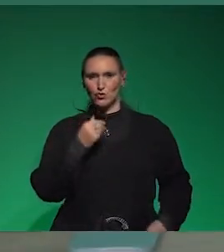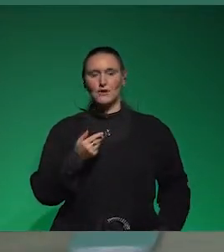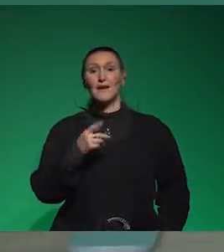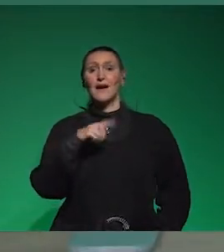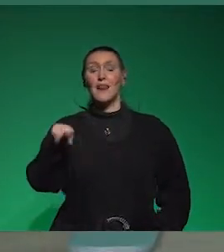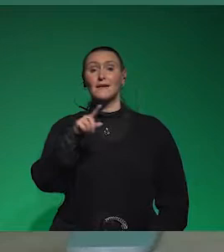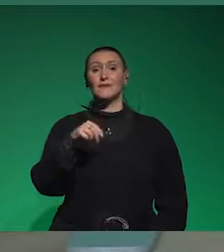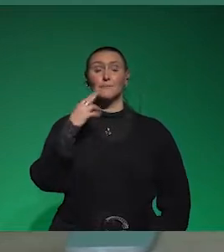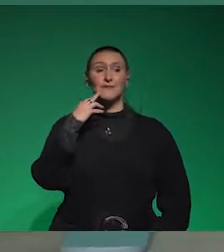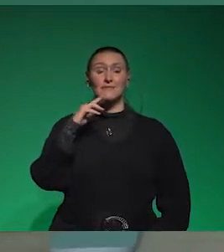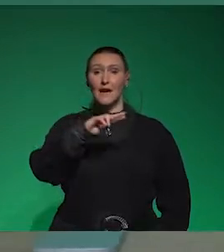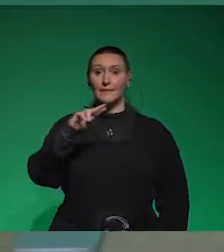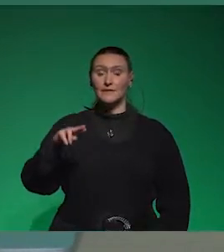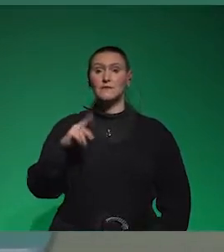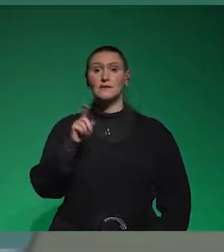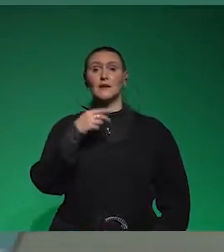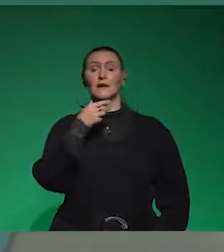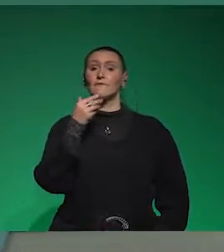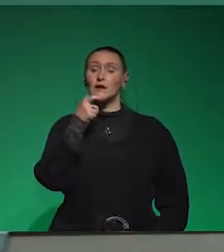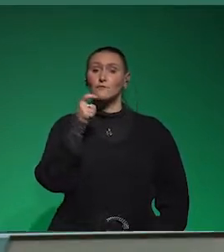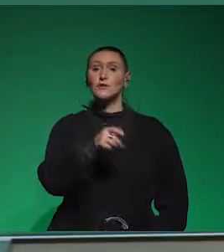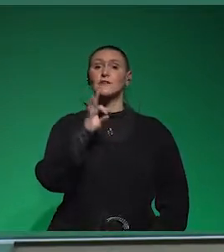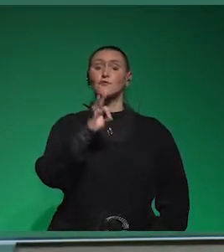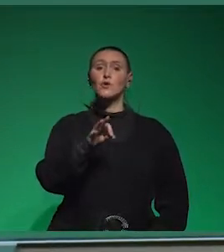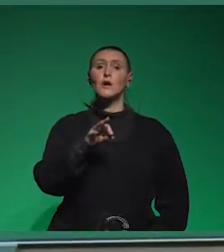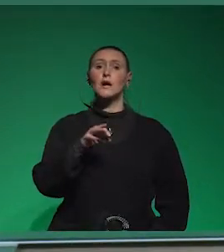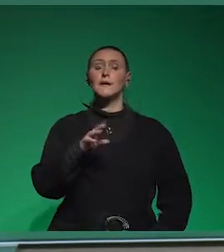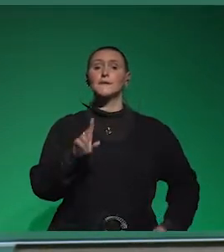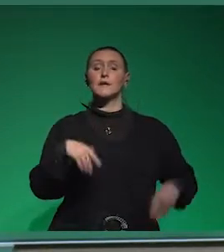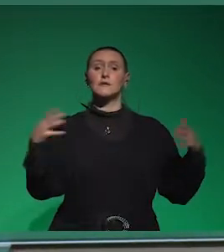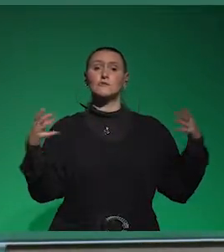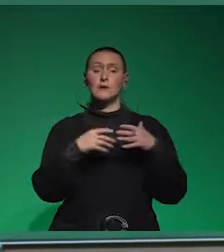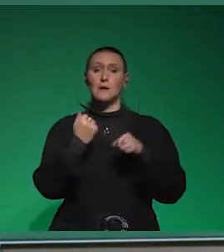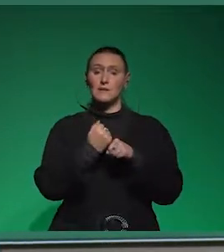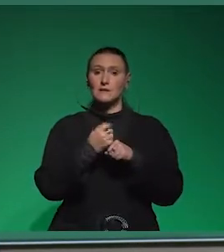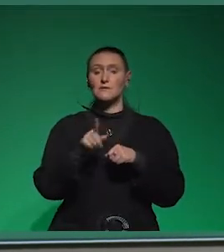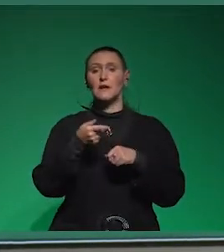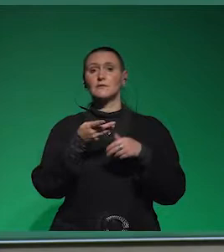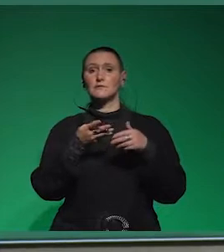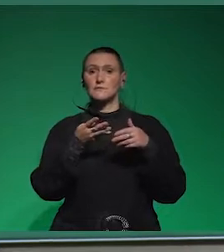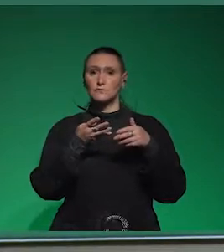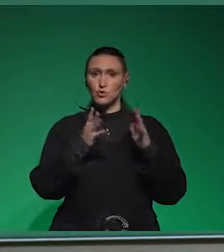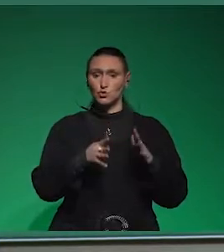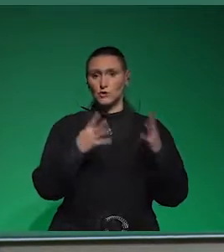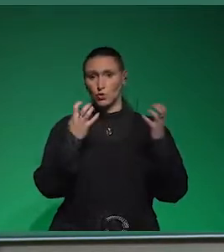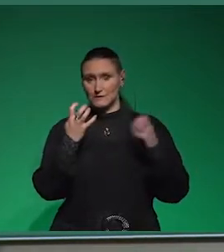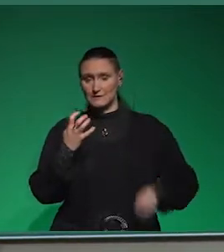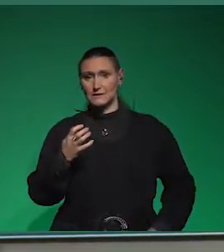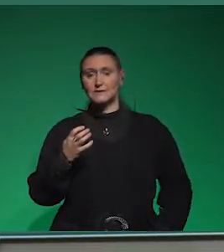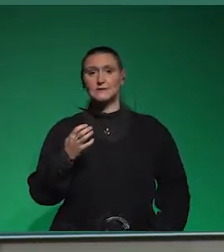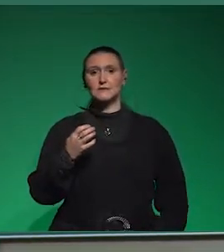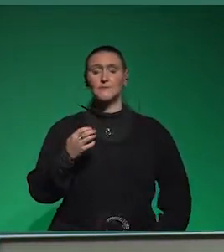are responsible for the Collaborative Research Center 990 and